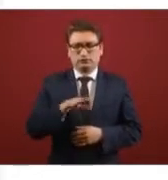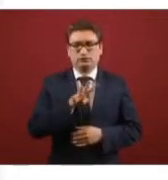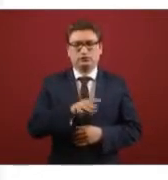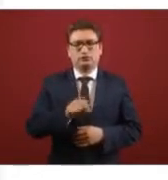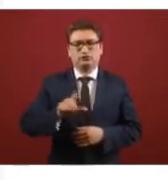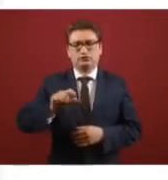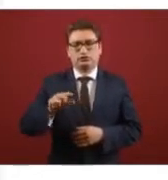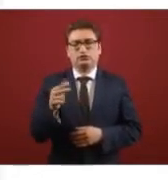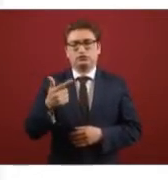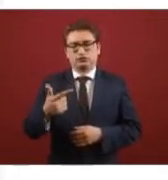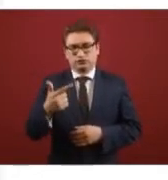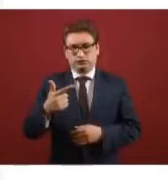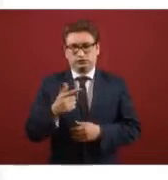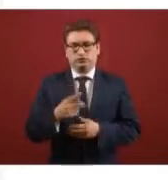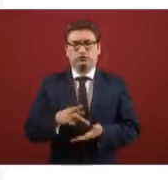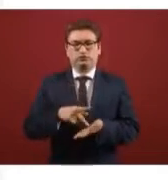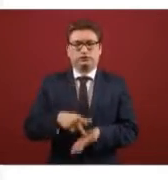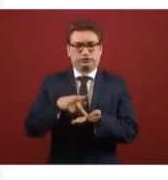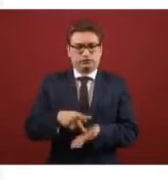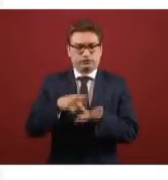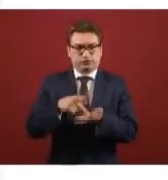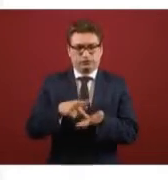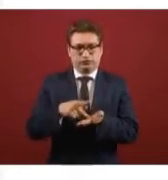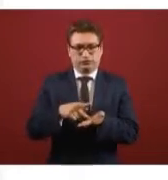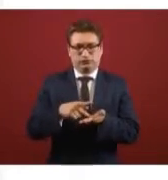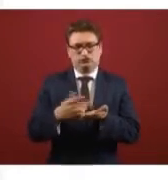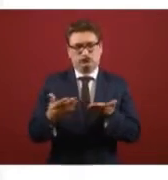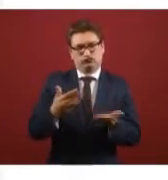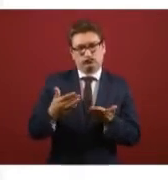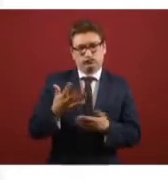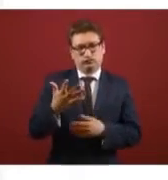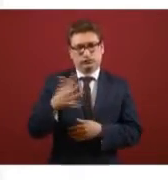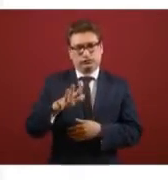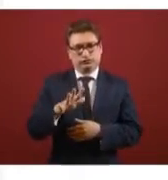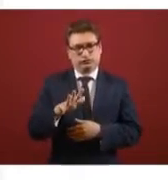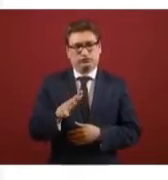have gas available, they sell it by the kilo.